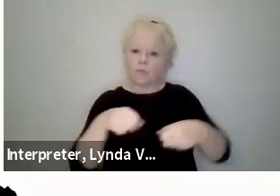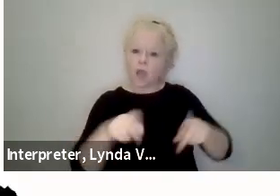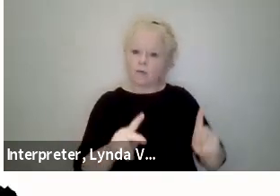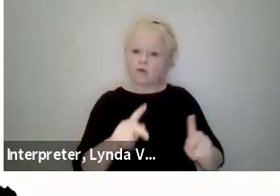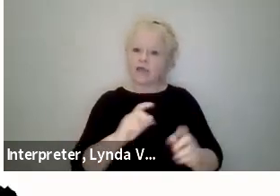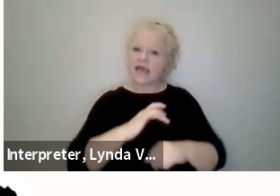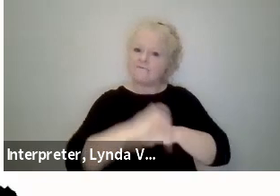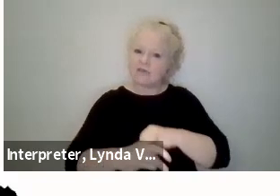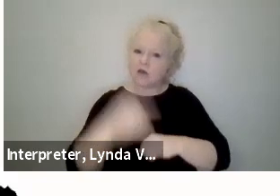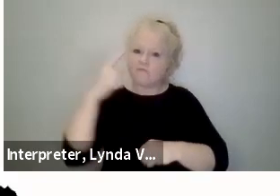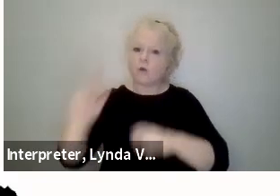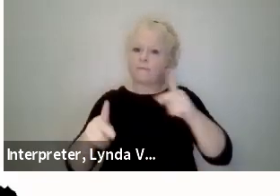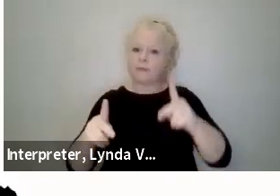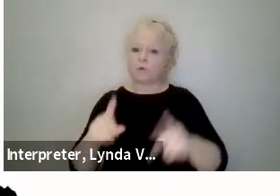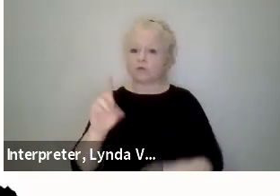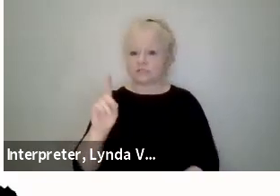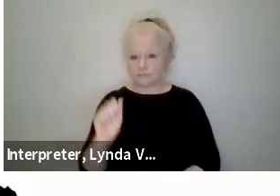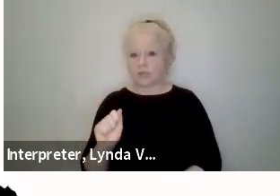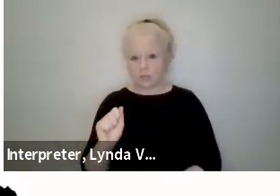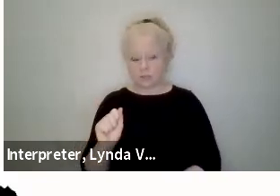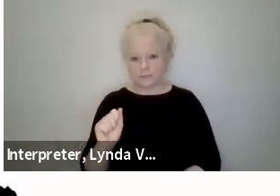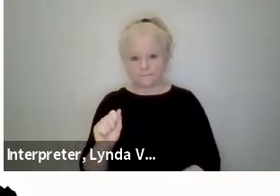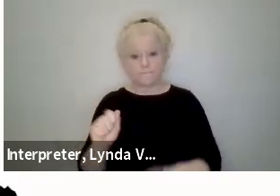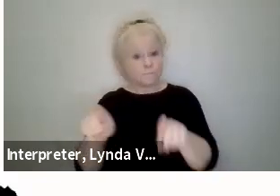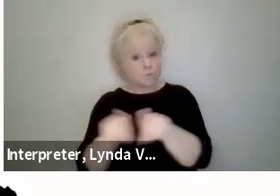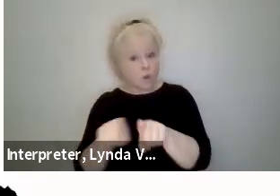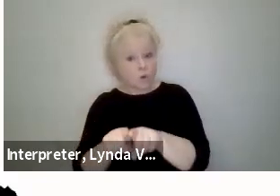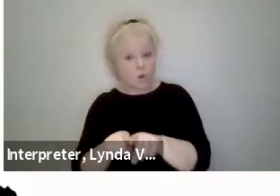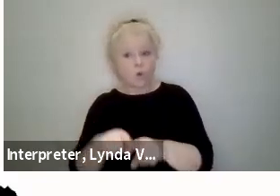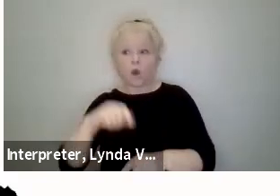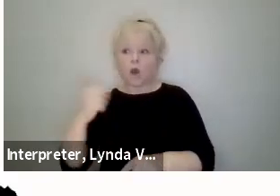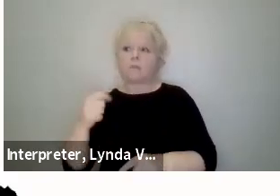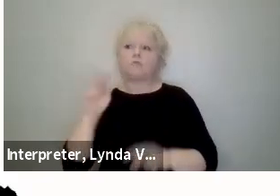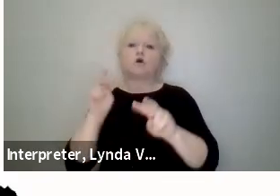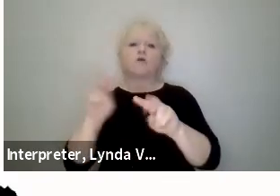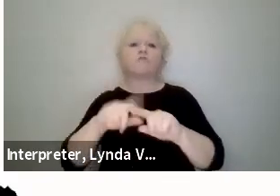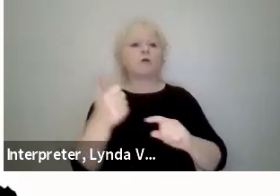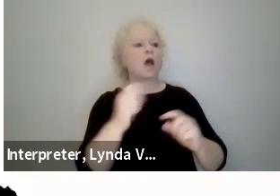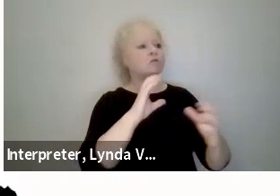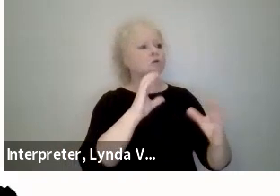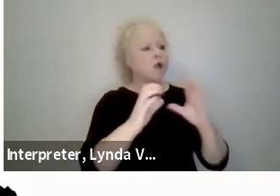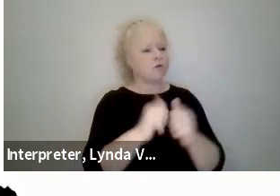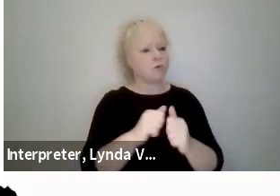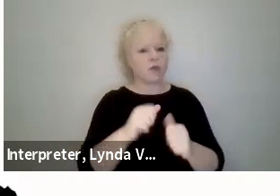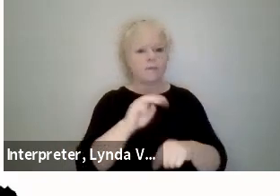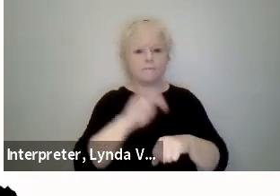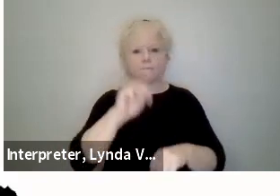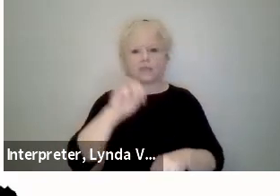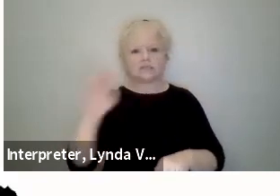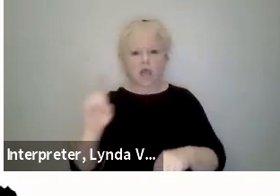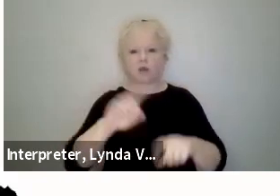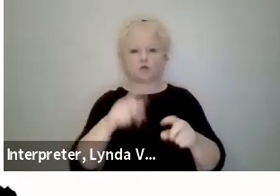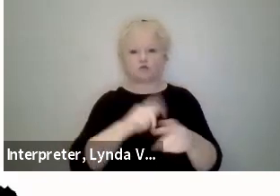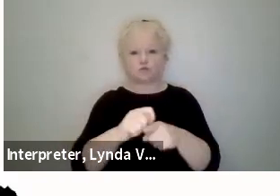for people with disabilities. I'm looking forward to the other conversations with the McDonald Training Center in Best Buddies, Florida, who